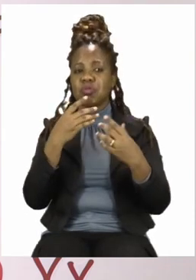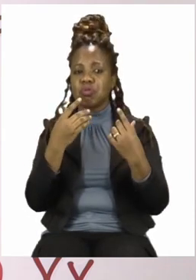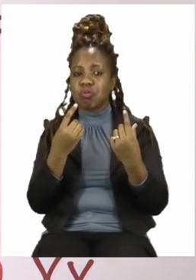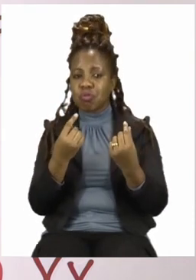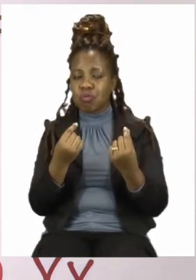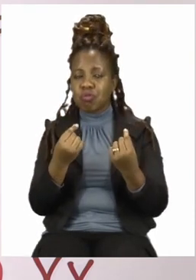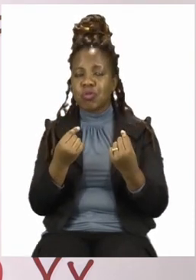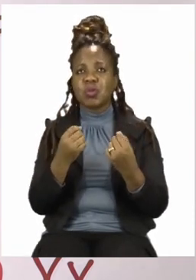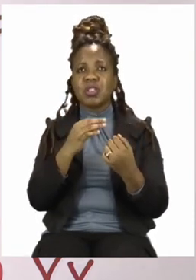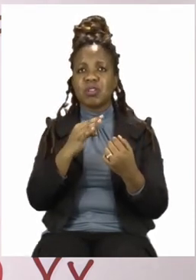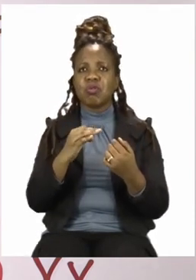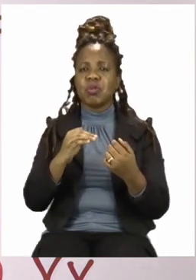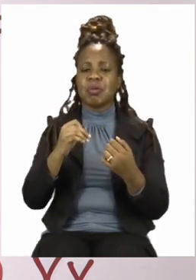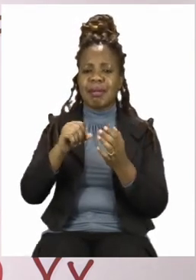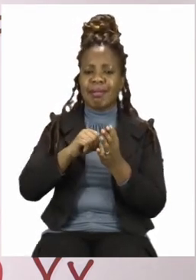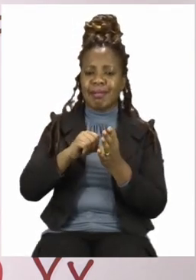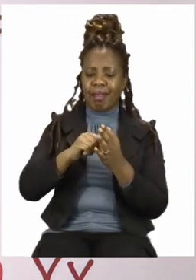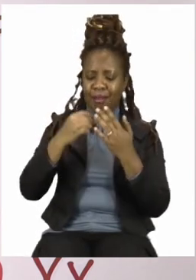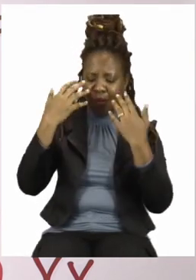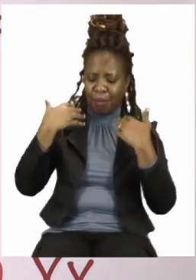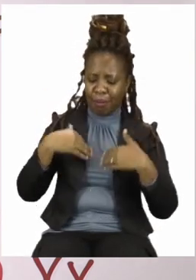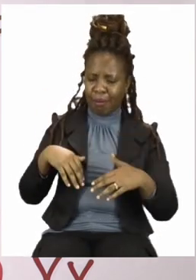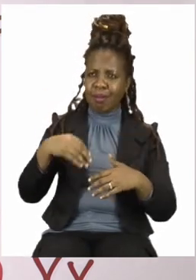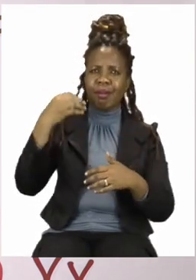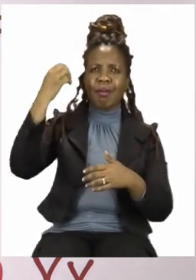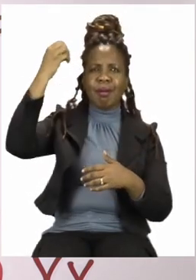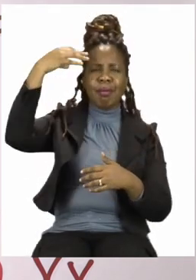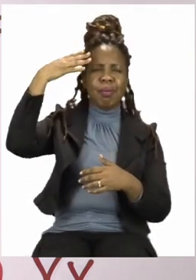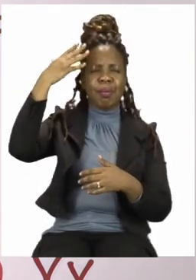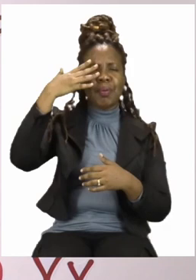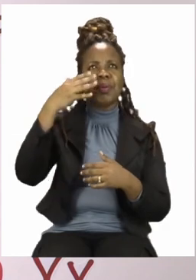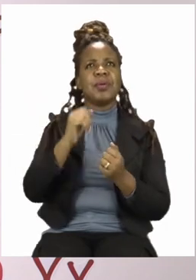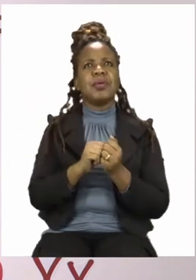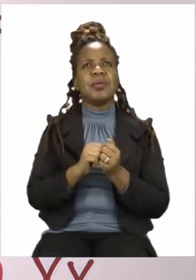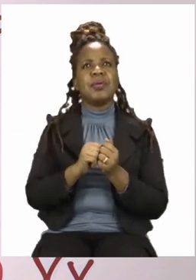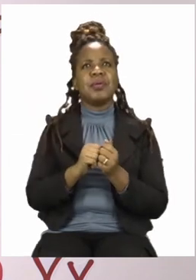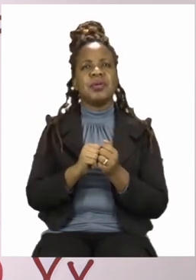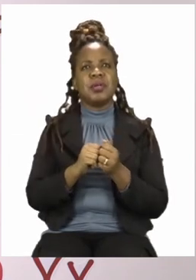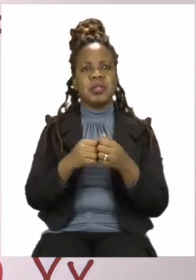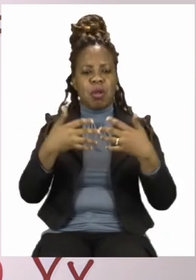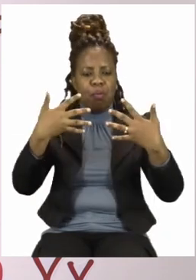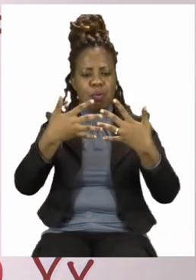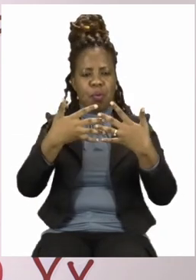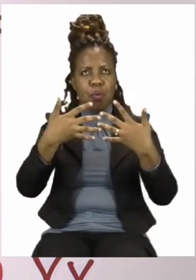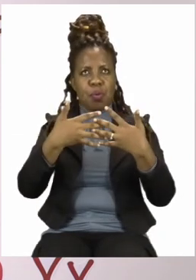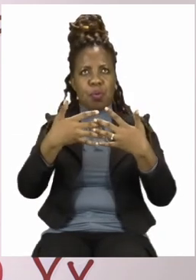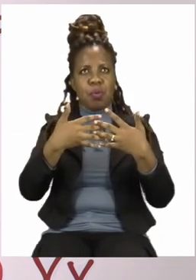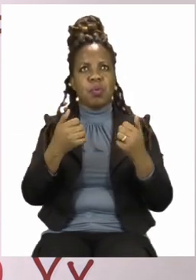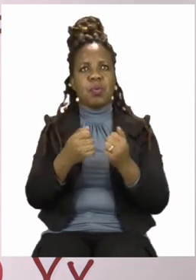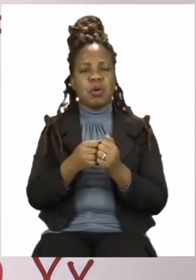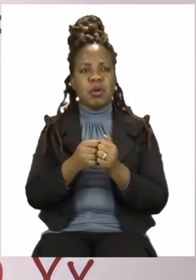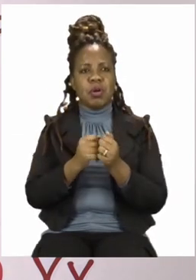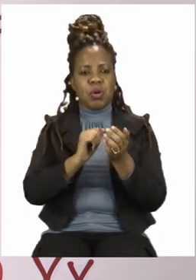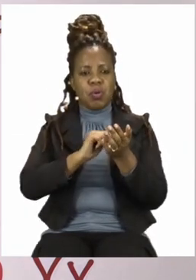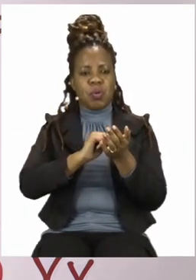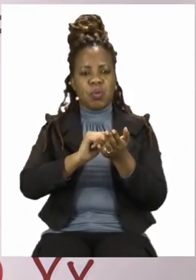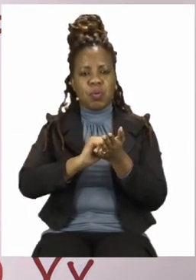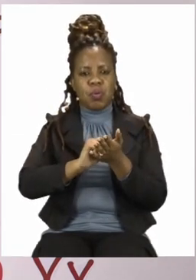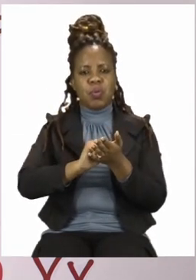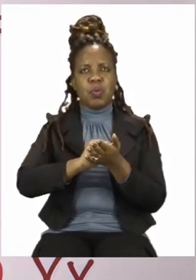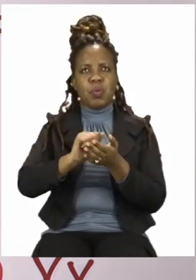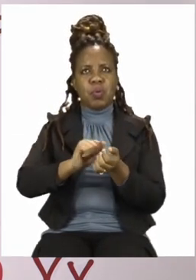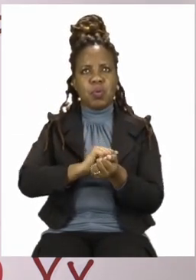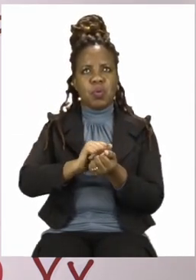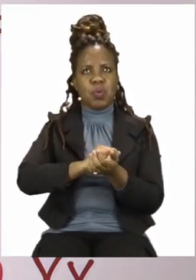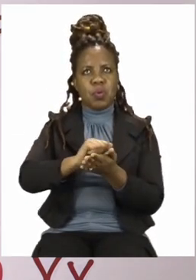pretend you have your soap already and you have put it on your face cloth or anything that you use to bath